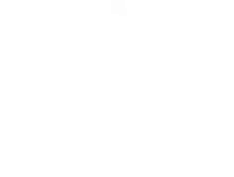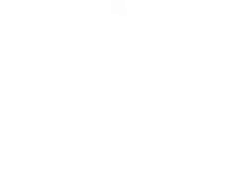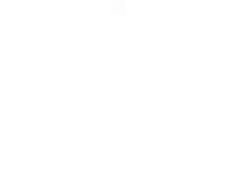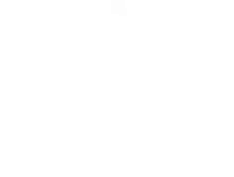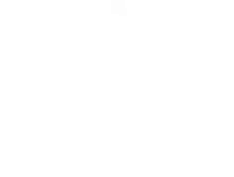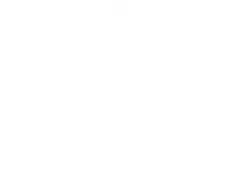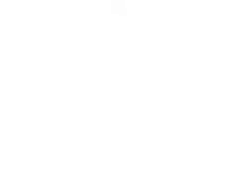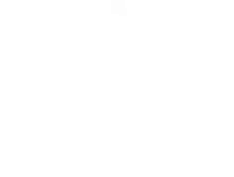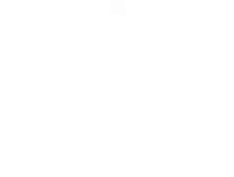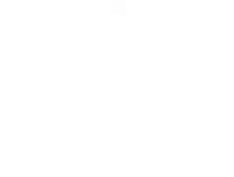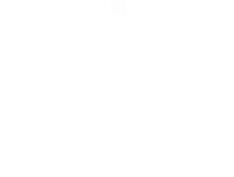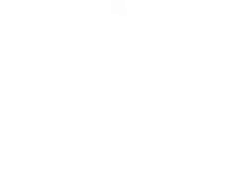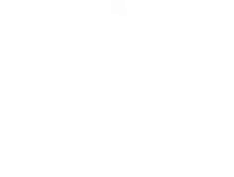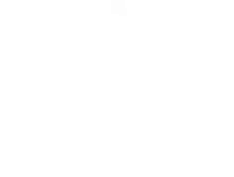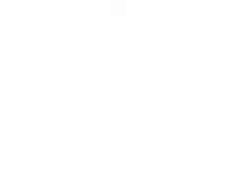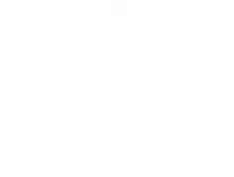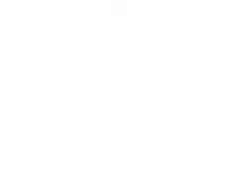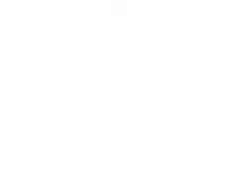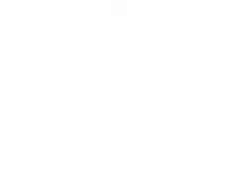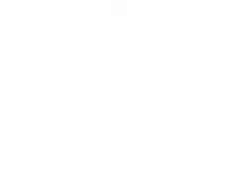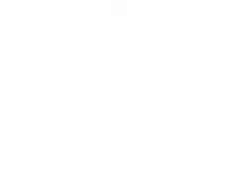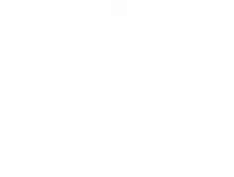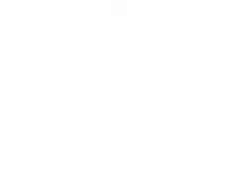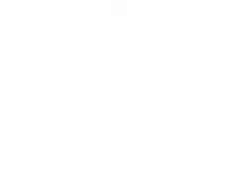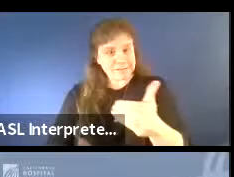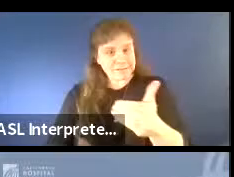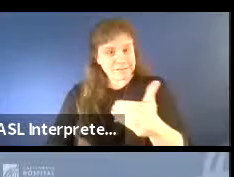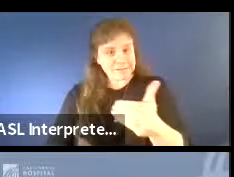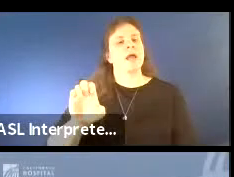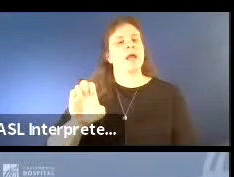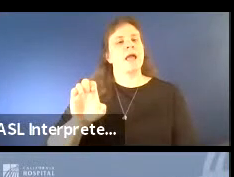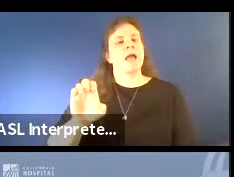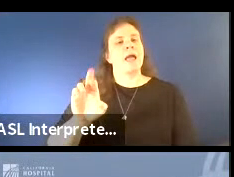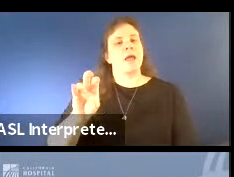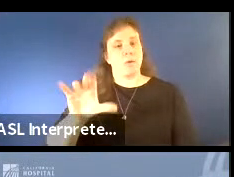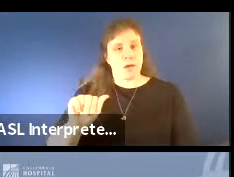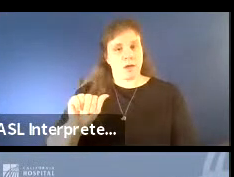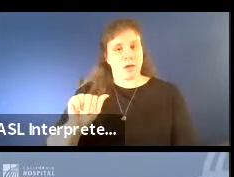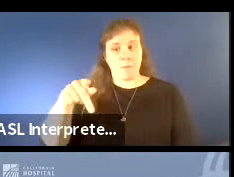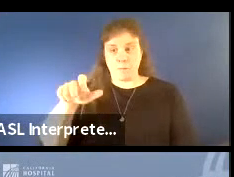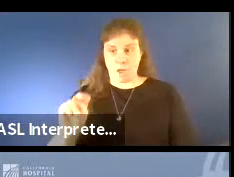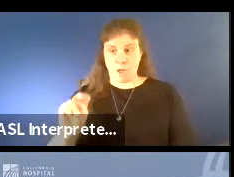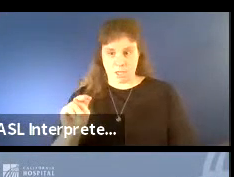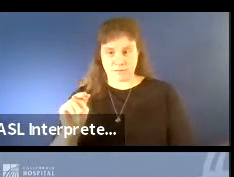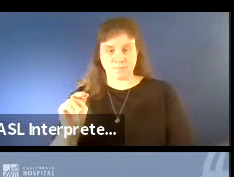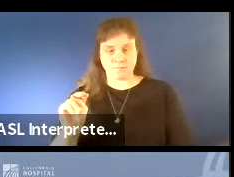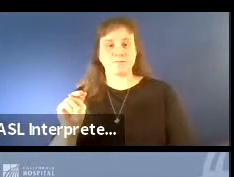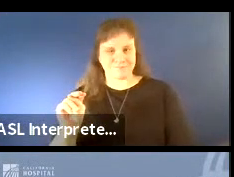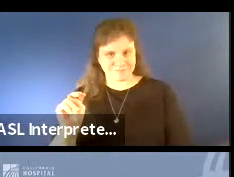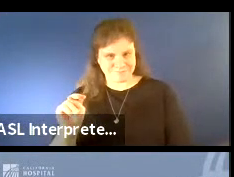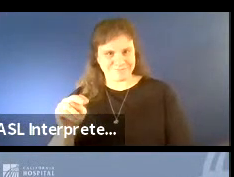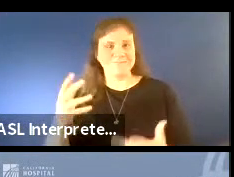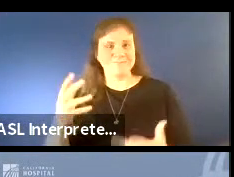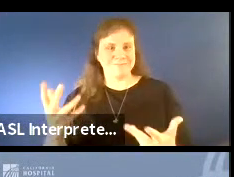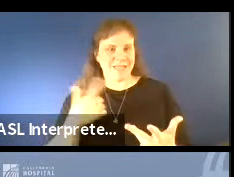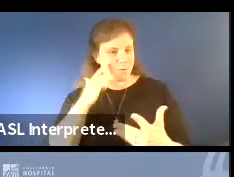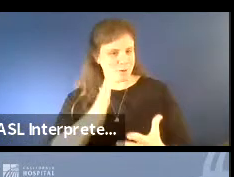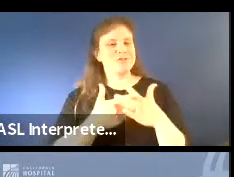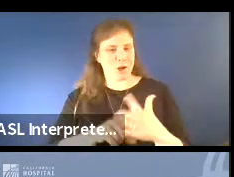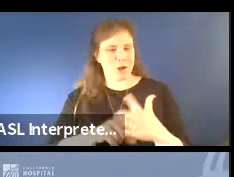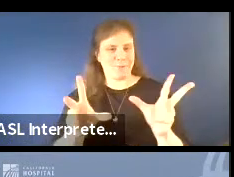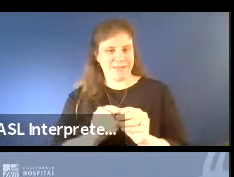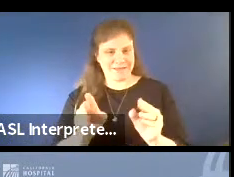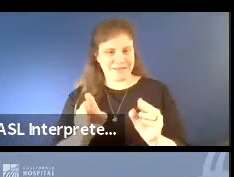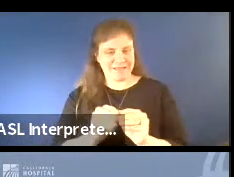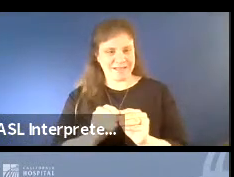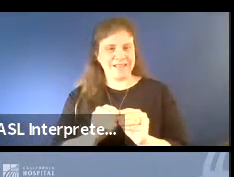turn it over to my co-chair, Dr. Erica Pan. As usual, I'll start the meeting